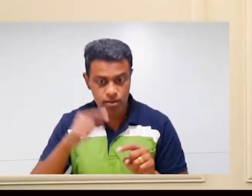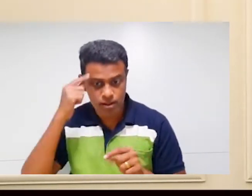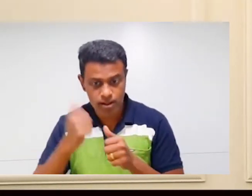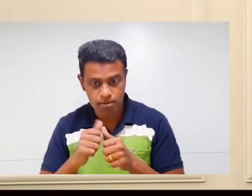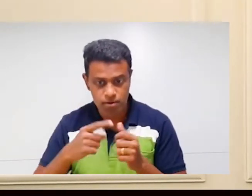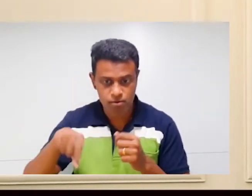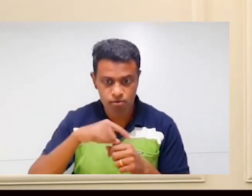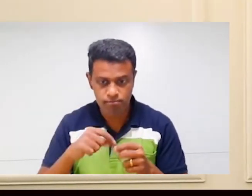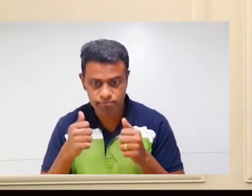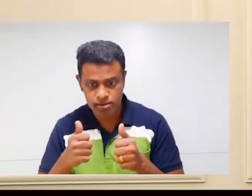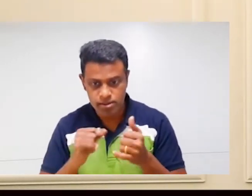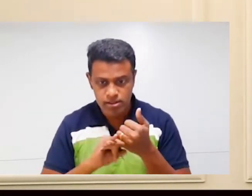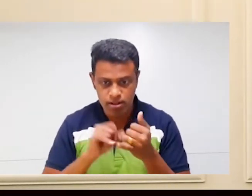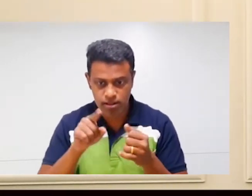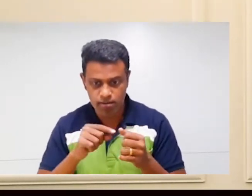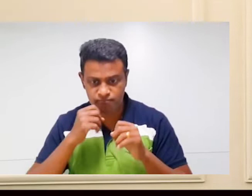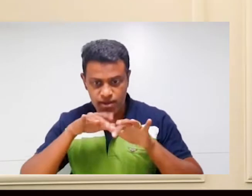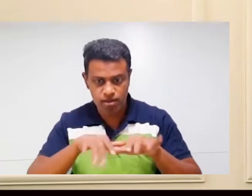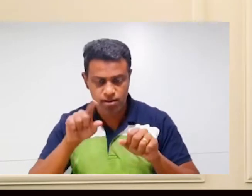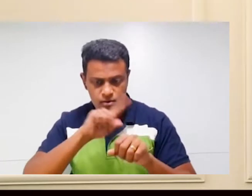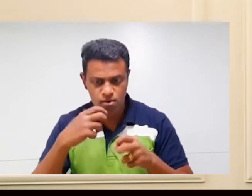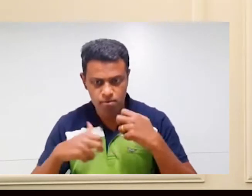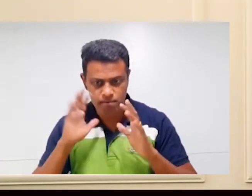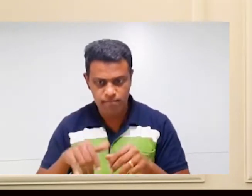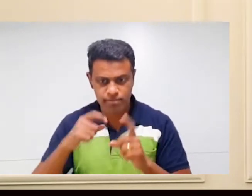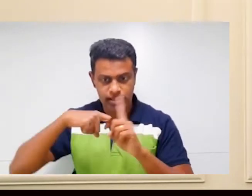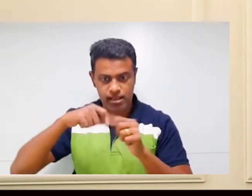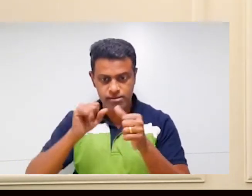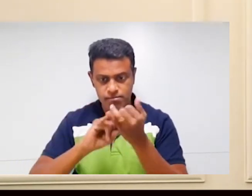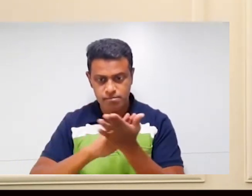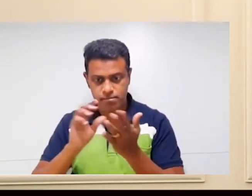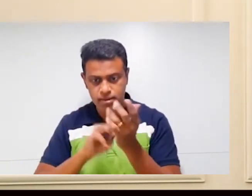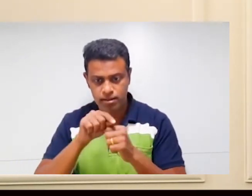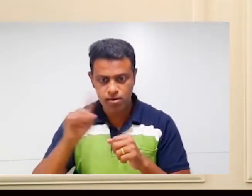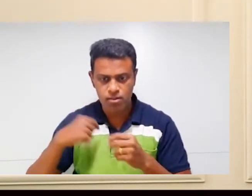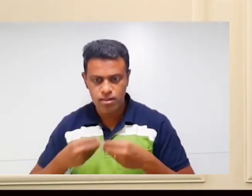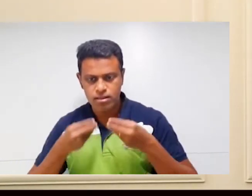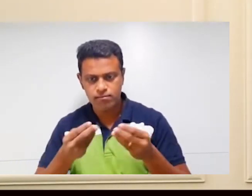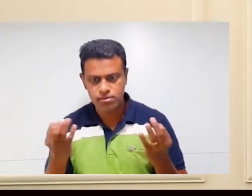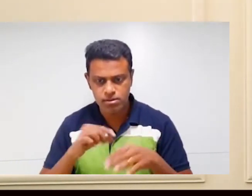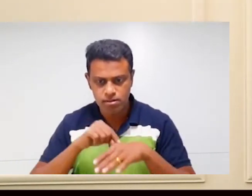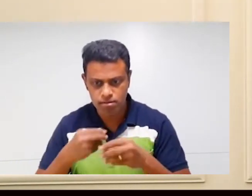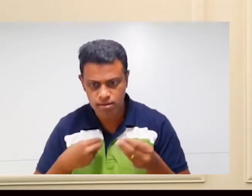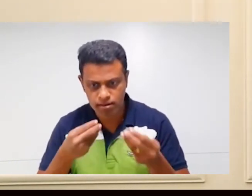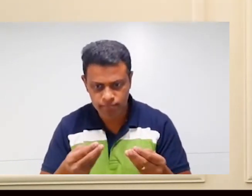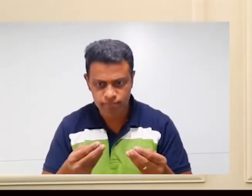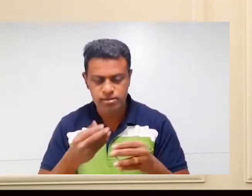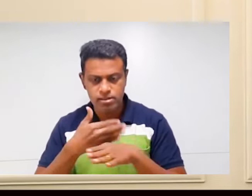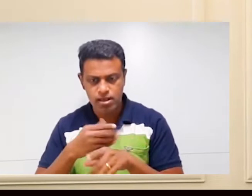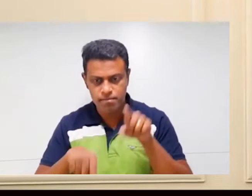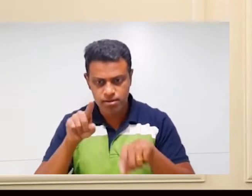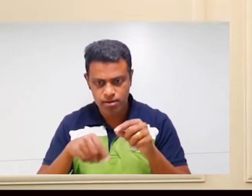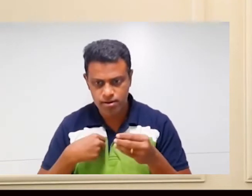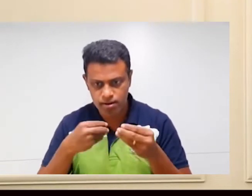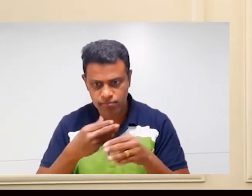of well-being and also about making people feel special by your hard work, by your delivery, by being with them in their times of need. You